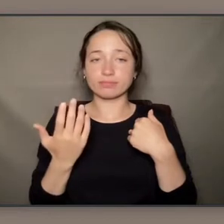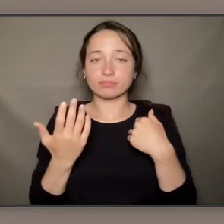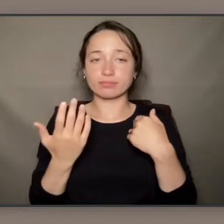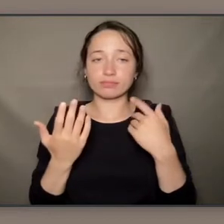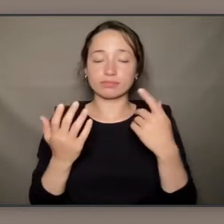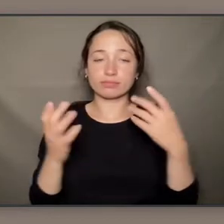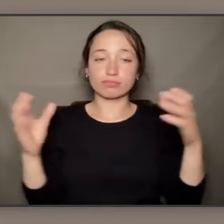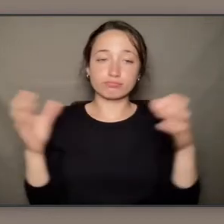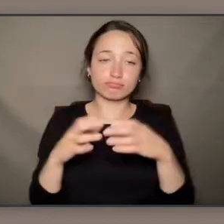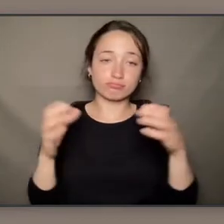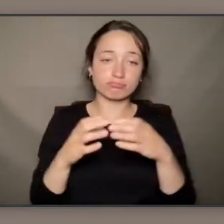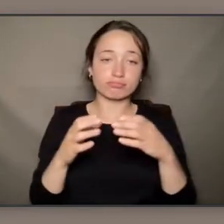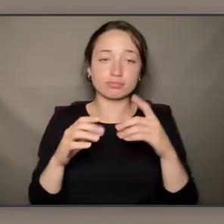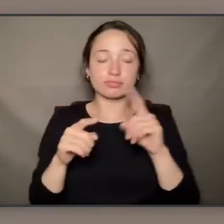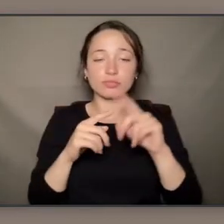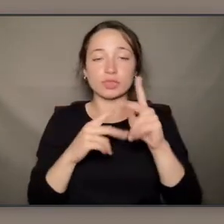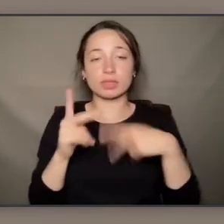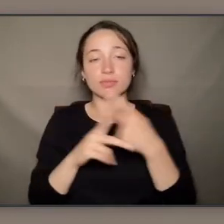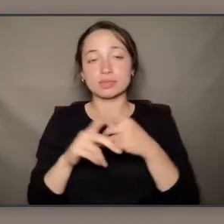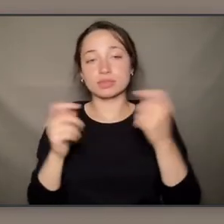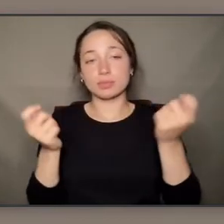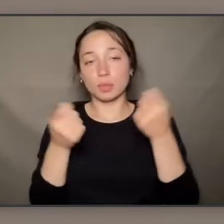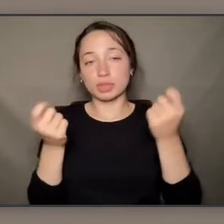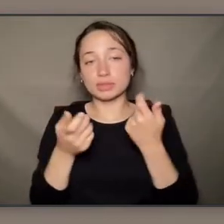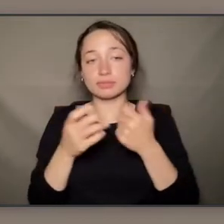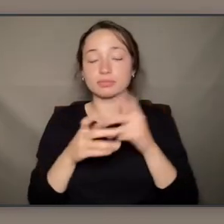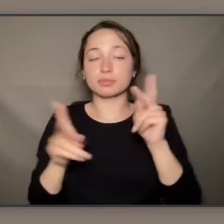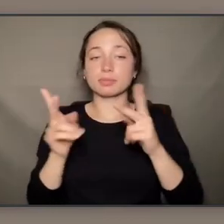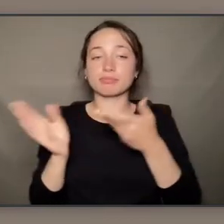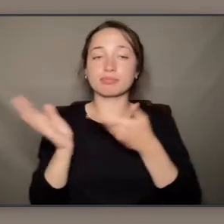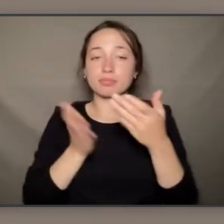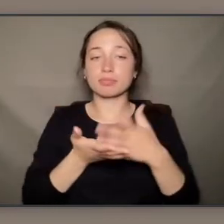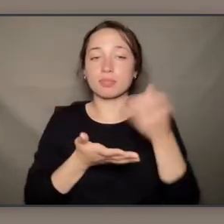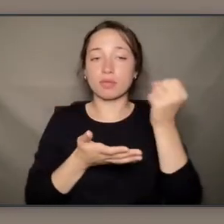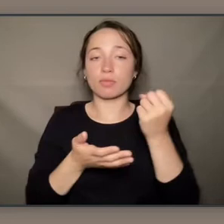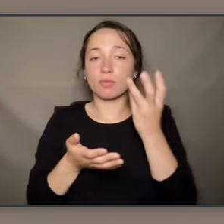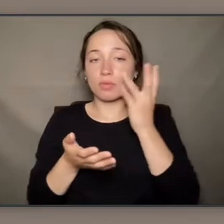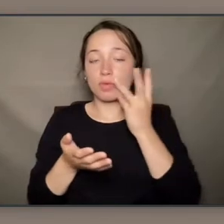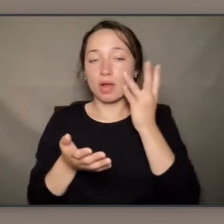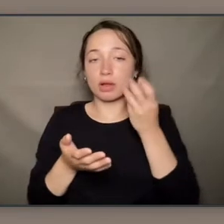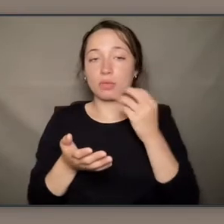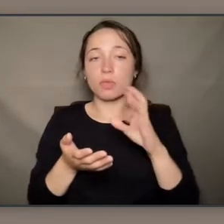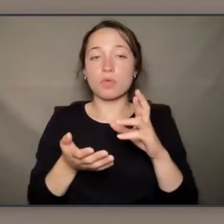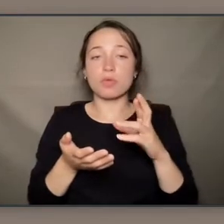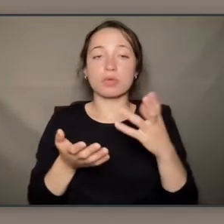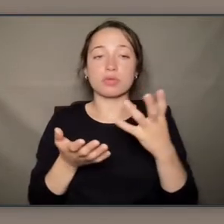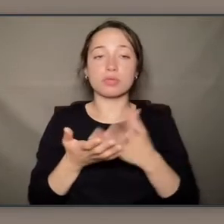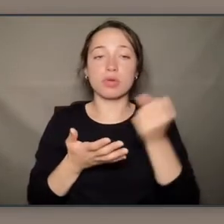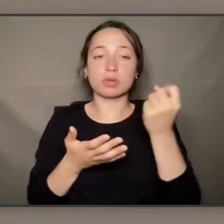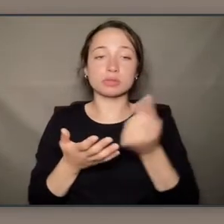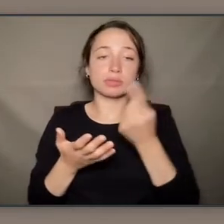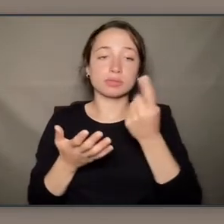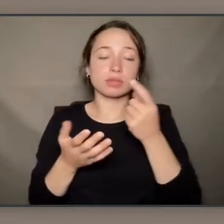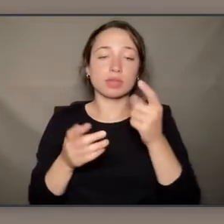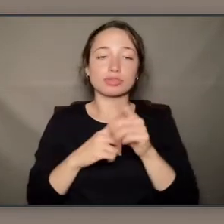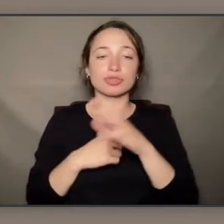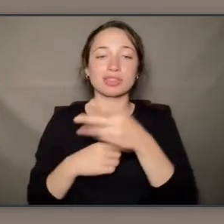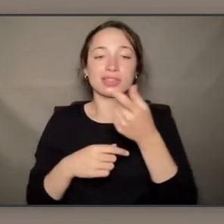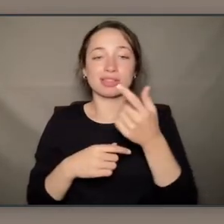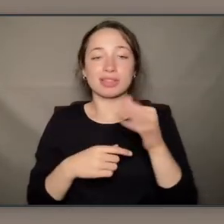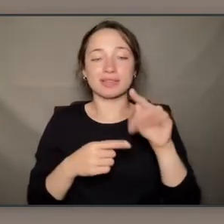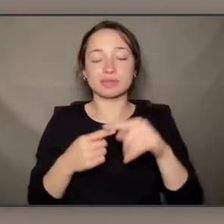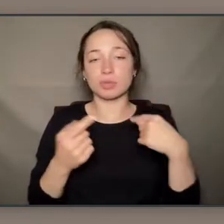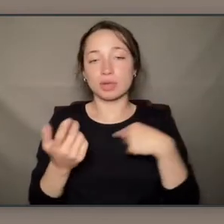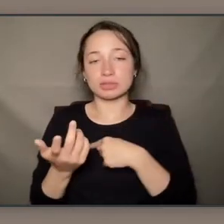have gatherings and different types of ceremonies, people will bring a bottle of wine or a bottle of something as